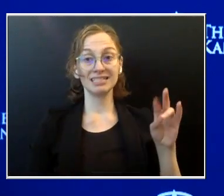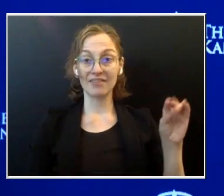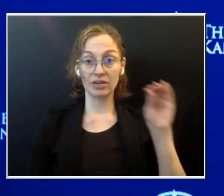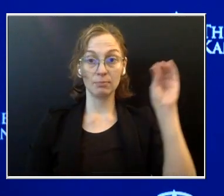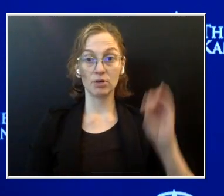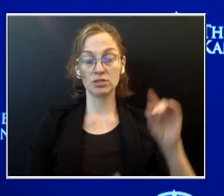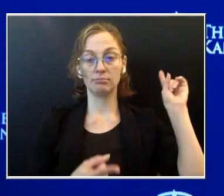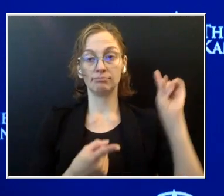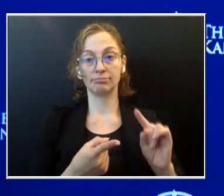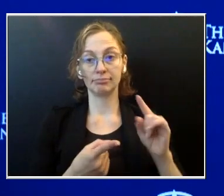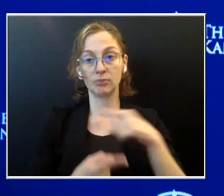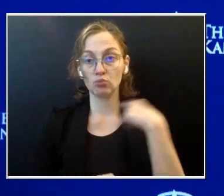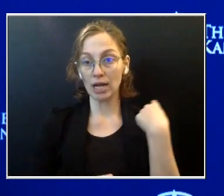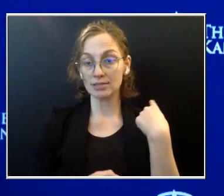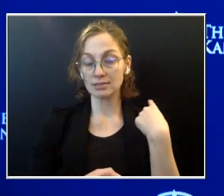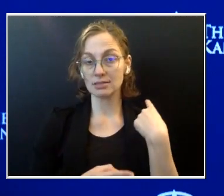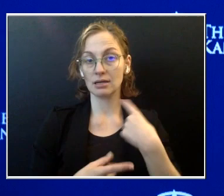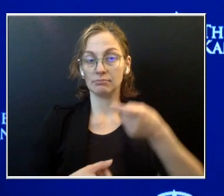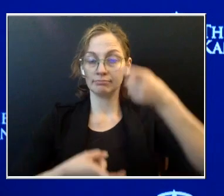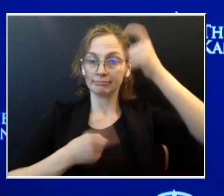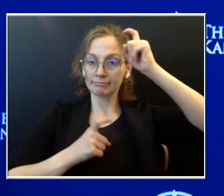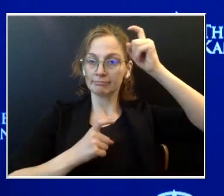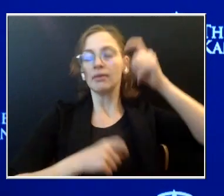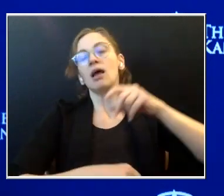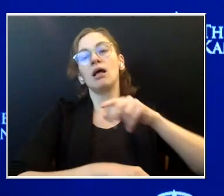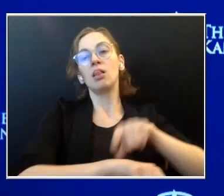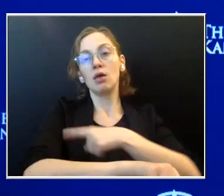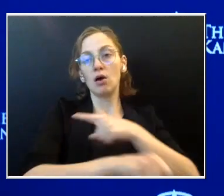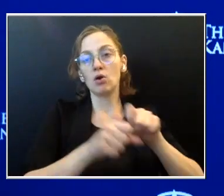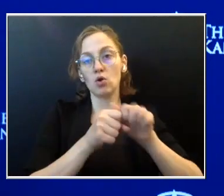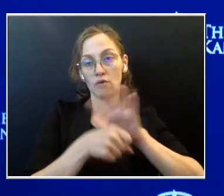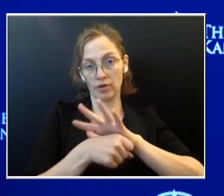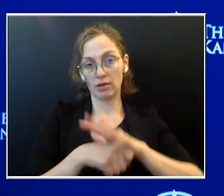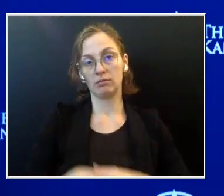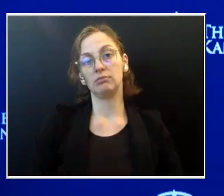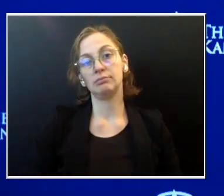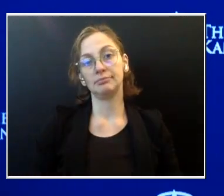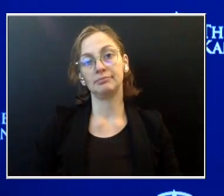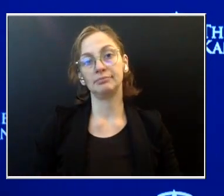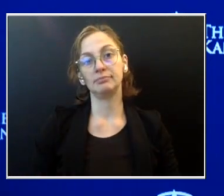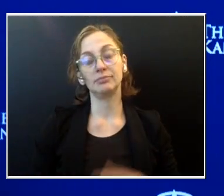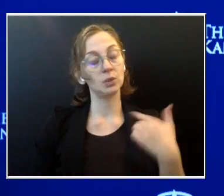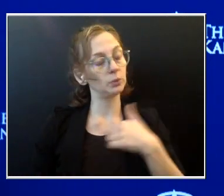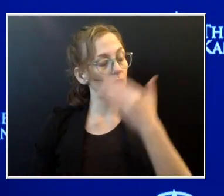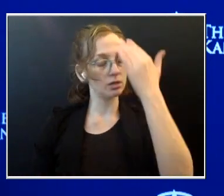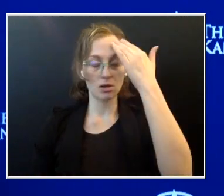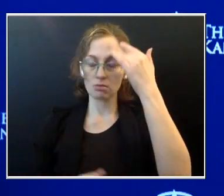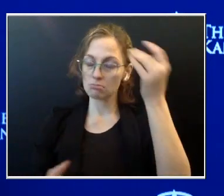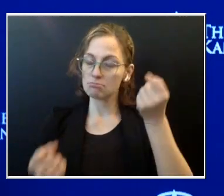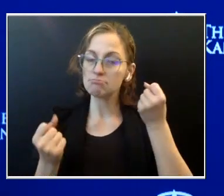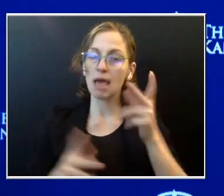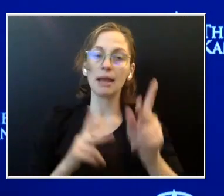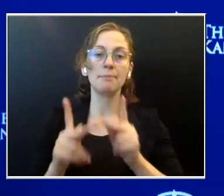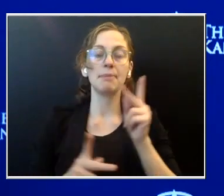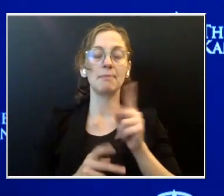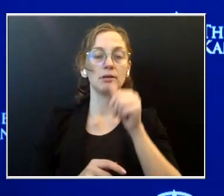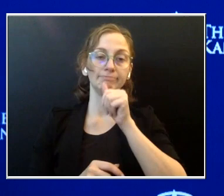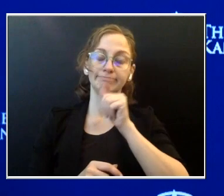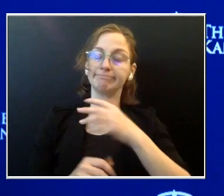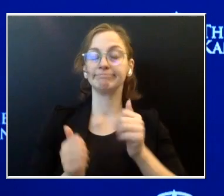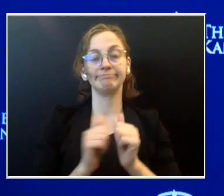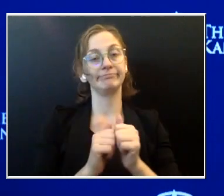long COVID. So we know long COVID does affect many people on a daily basis. This was looking at really vaccine